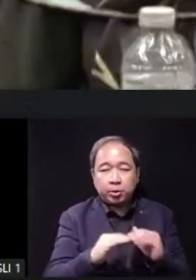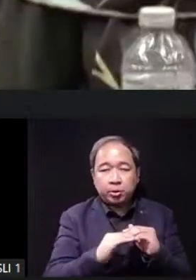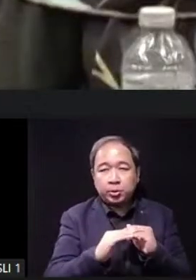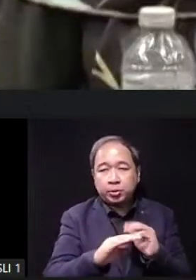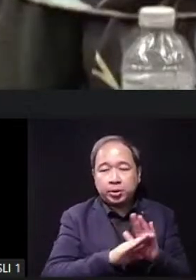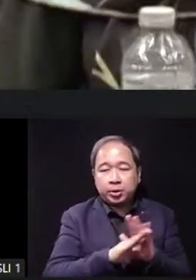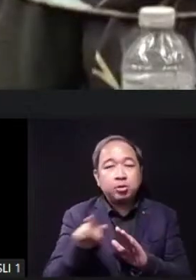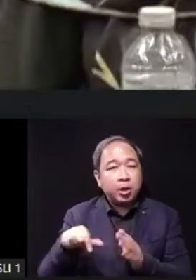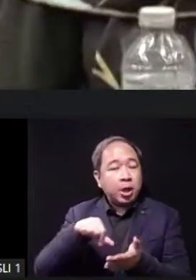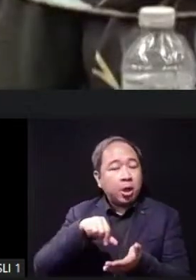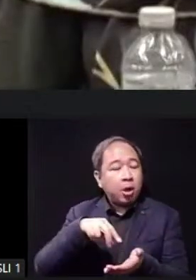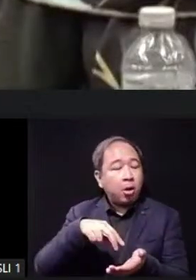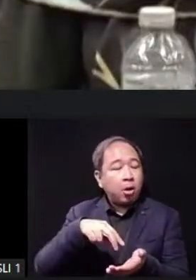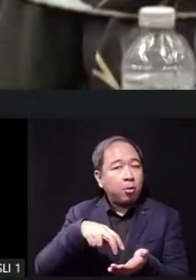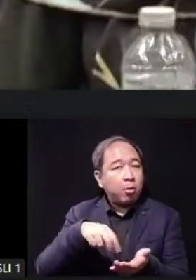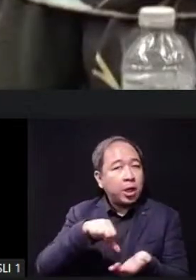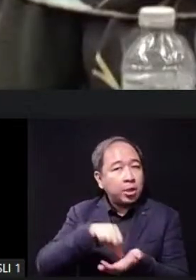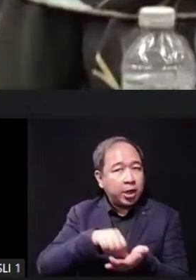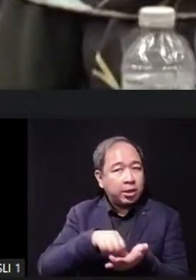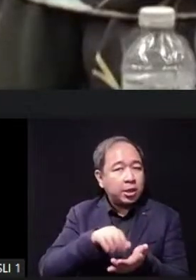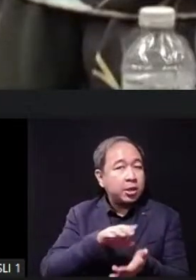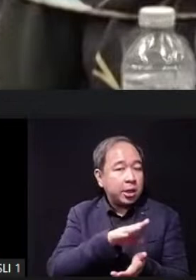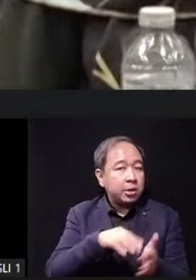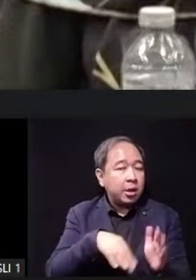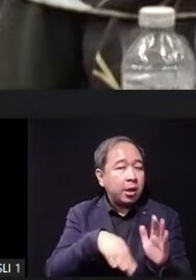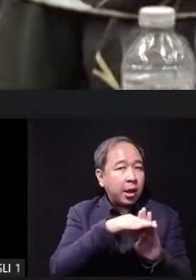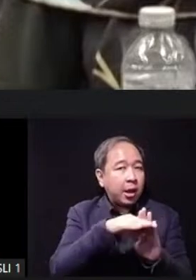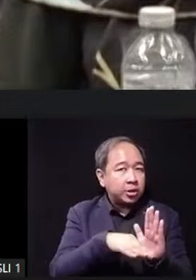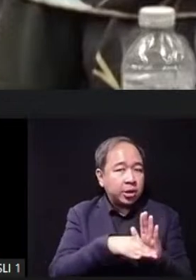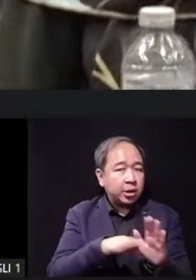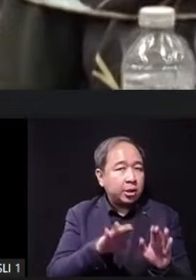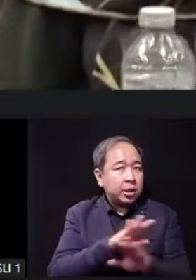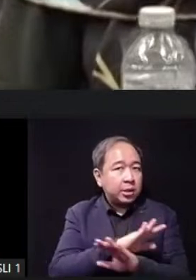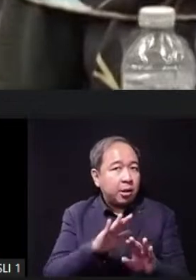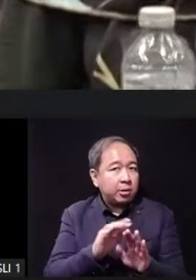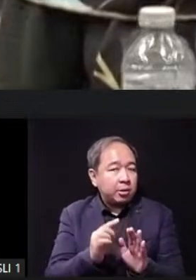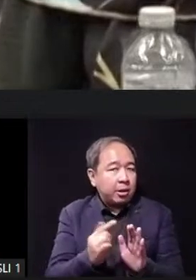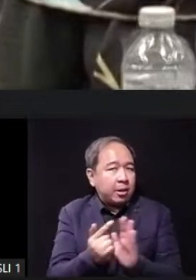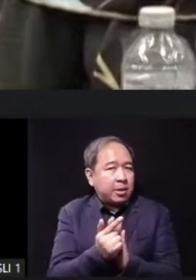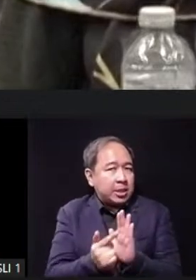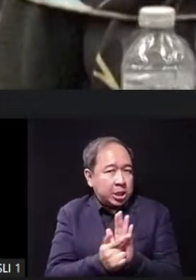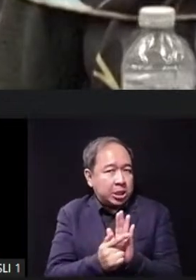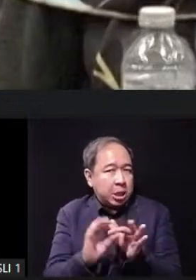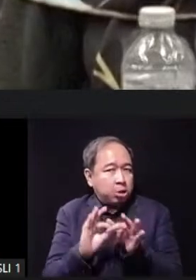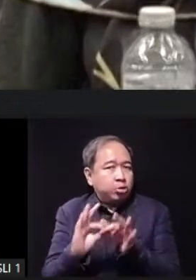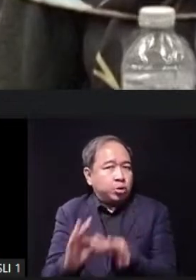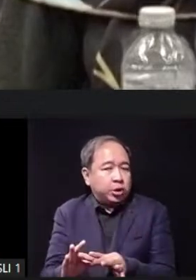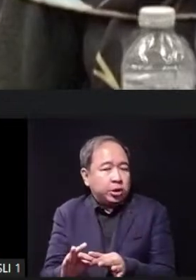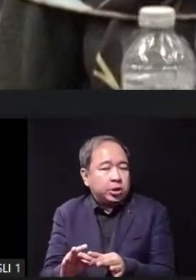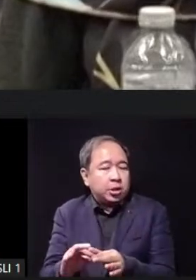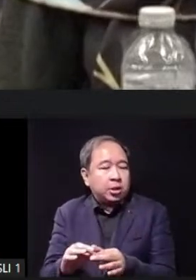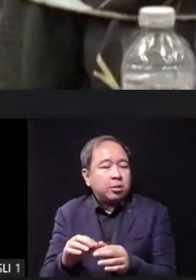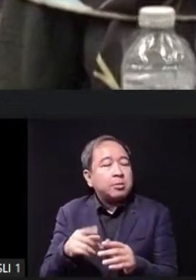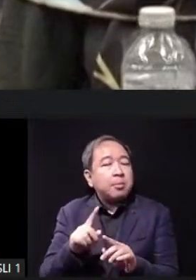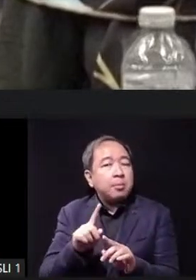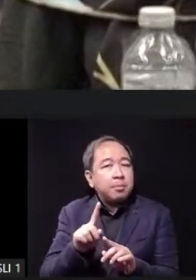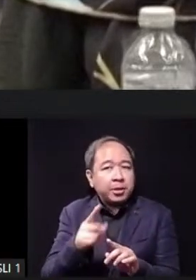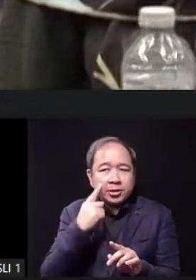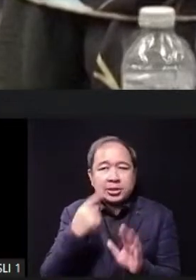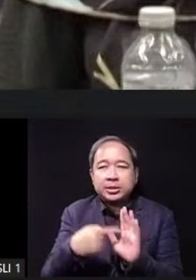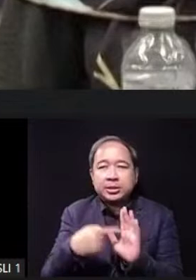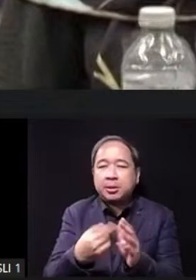that the Islamic Republic of Iran considers this agenda as a non-legally binding, voluntary-based instrument, simply presenting a number